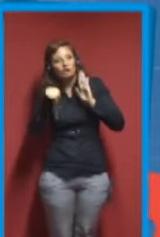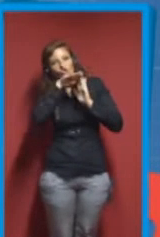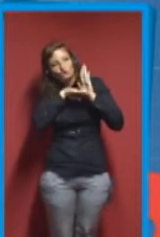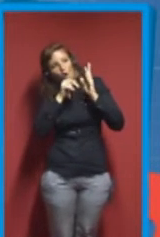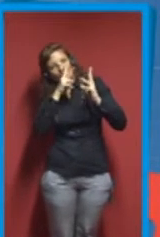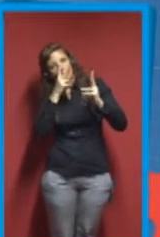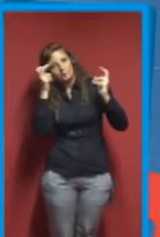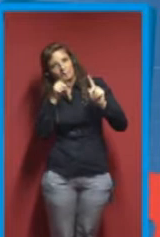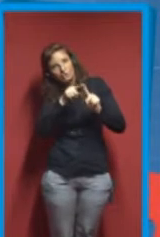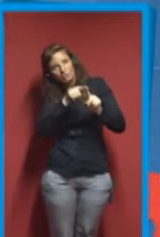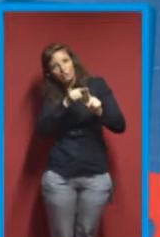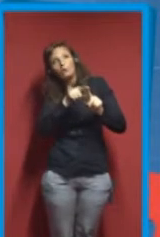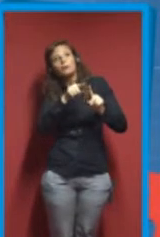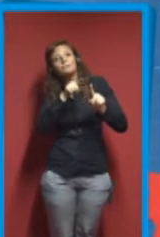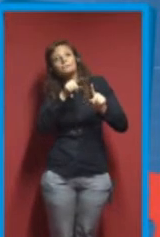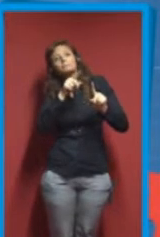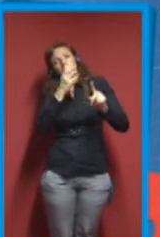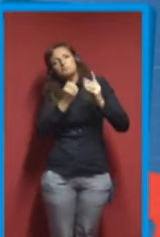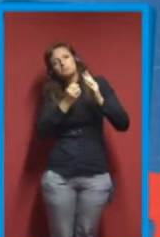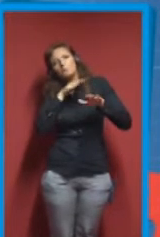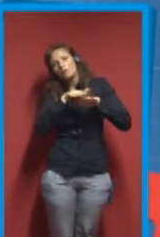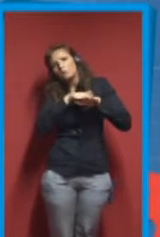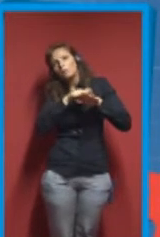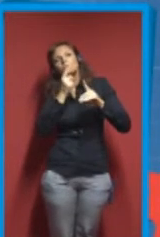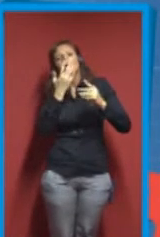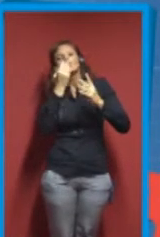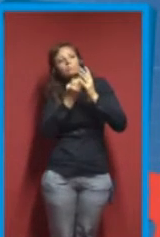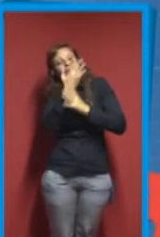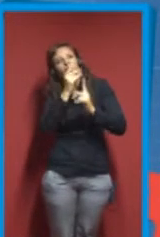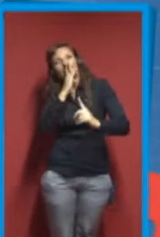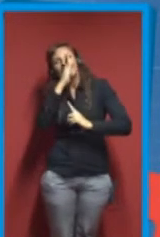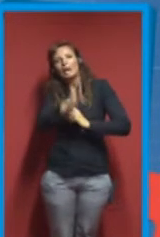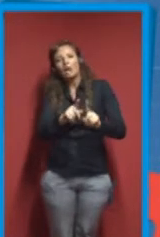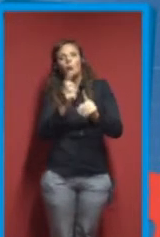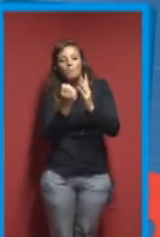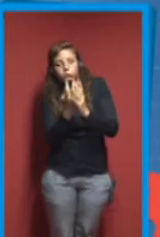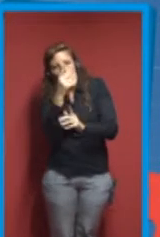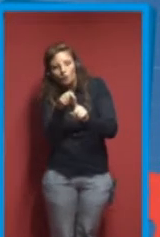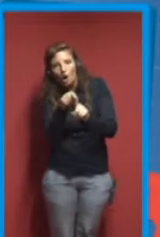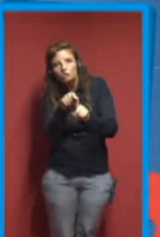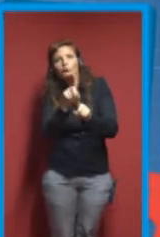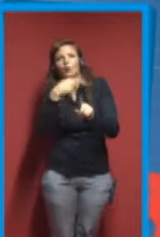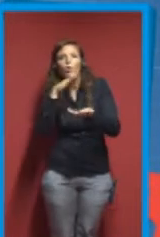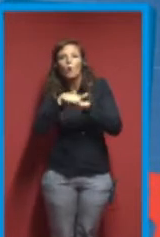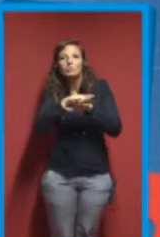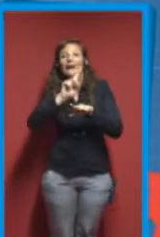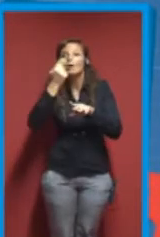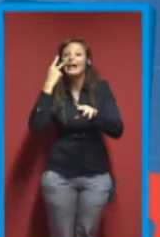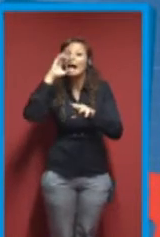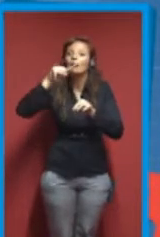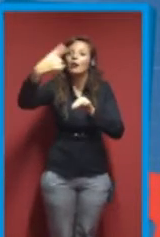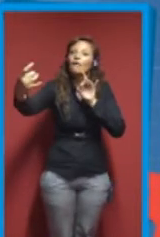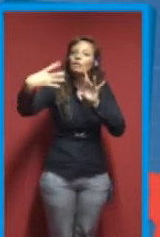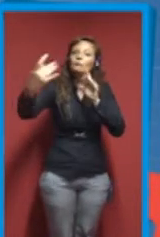feedback. And we got feedback straight away. We have people on the forums doing